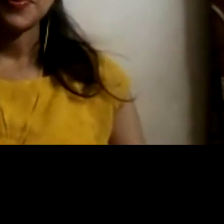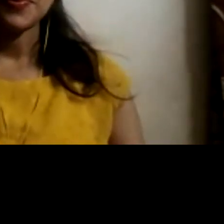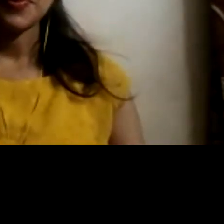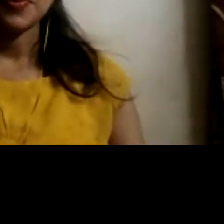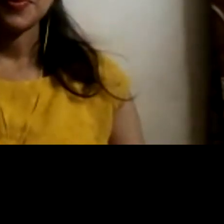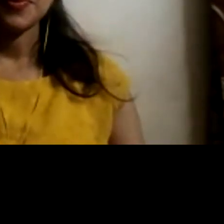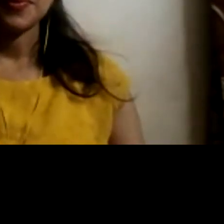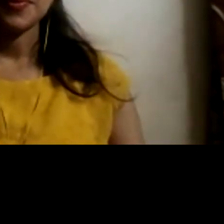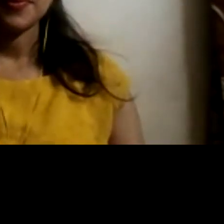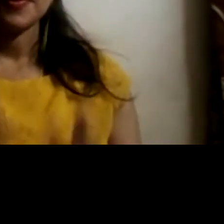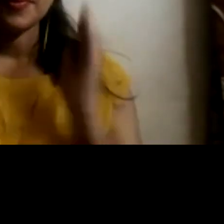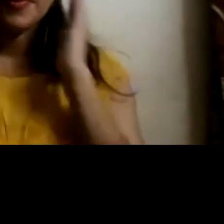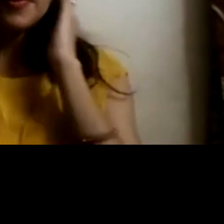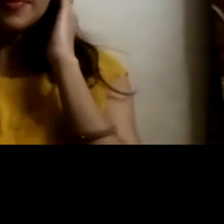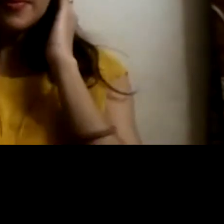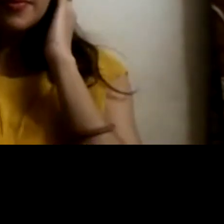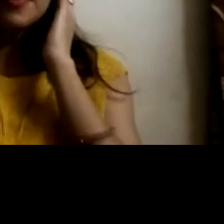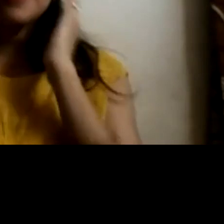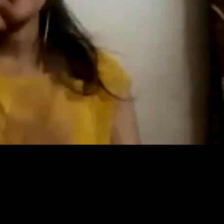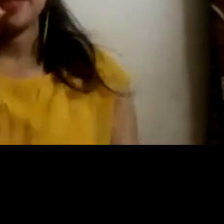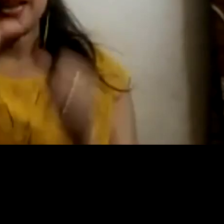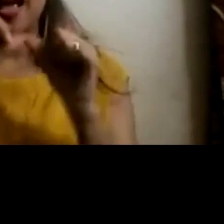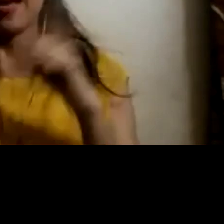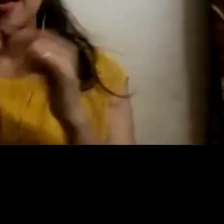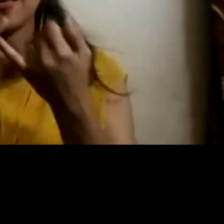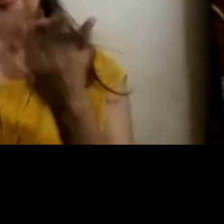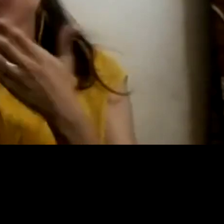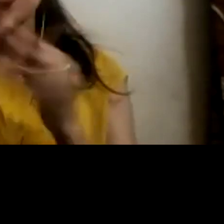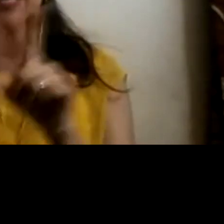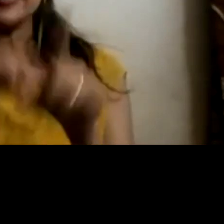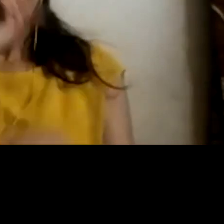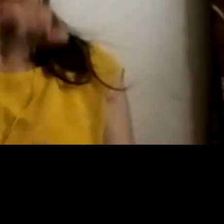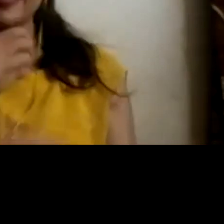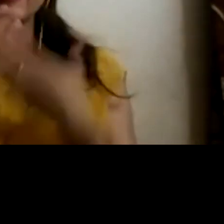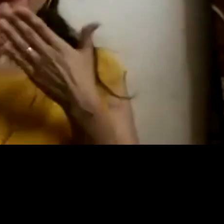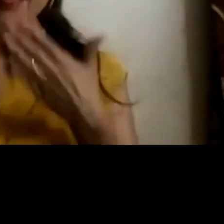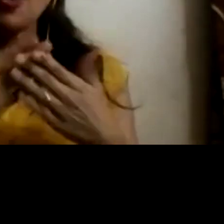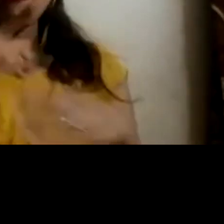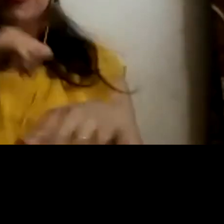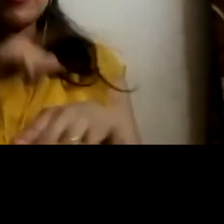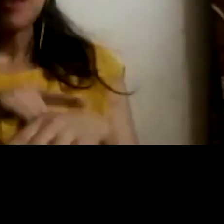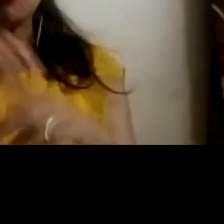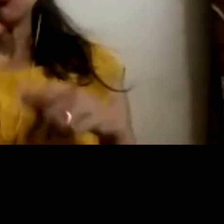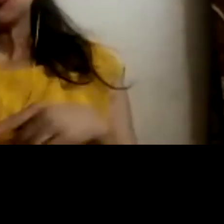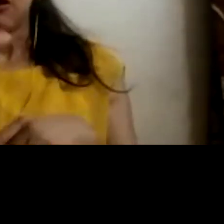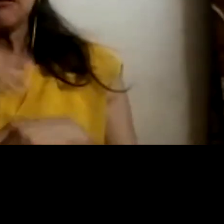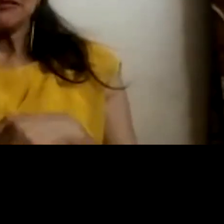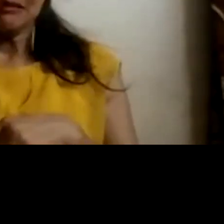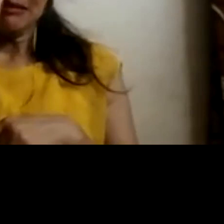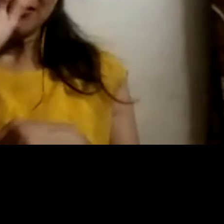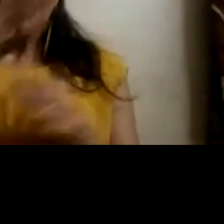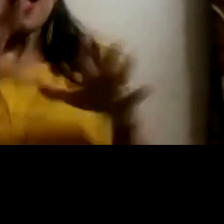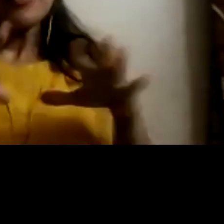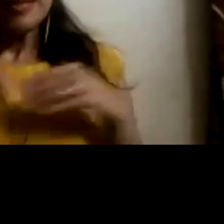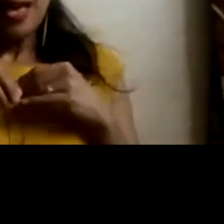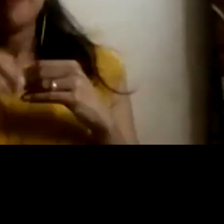and It definitely does, sir. Thank you so much. Thank you so much for taking out time on such a short notice and for such a wonderful